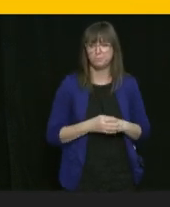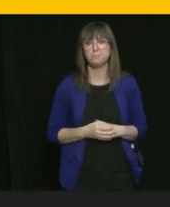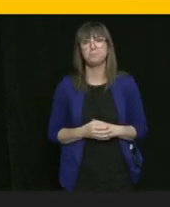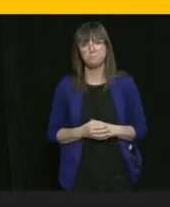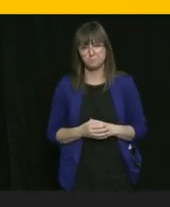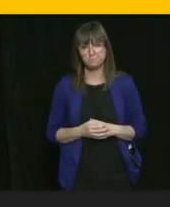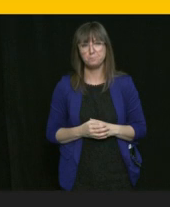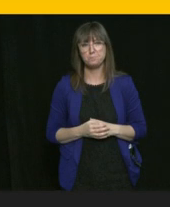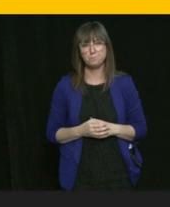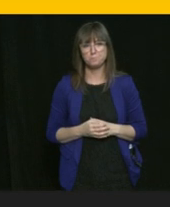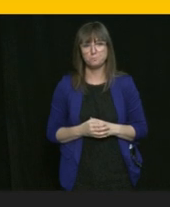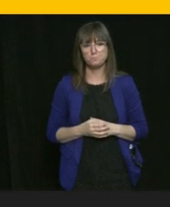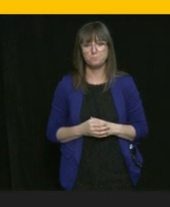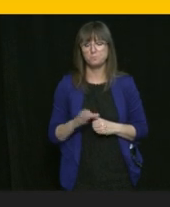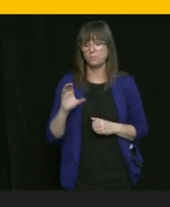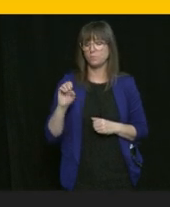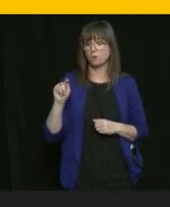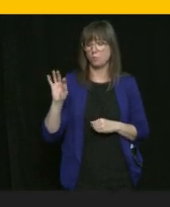blue.